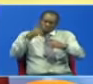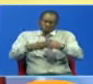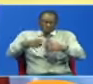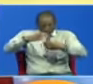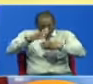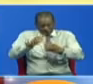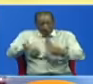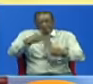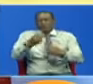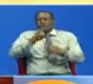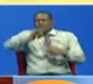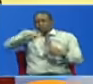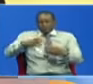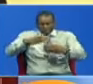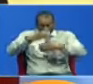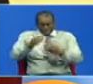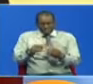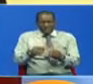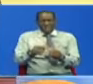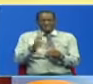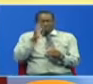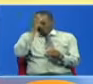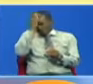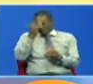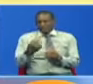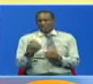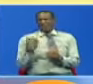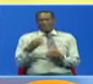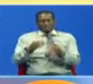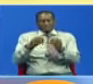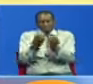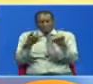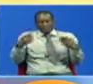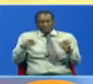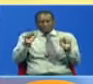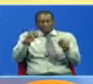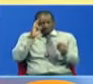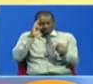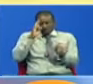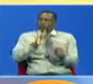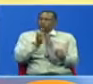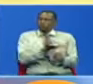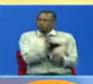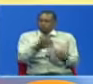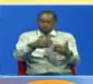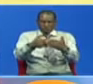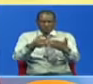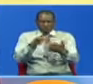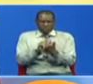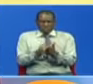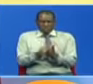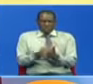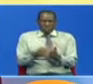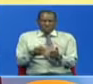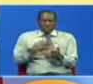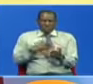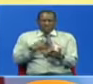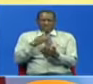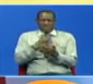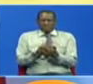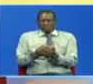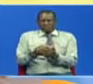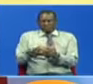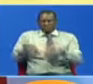The reason why the number is huge that we have tested is because, if you will recall, we have told you before that we had had some backlog of